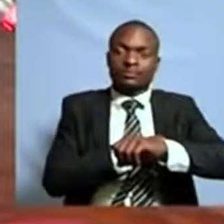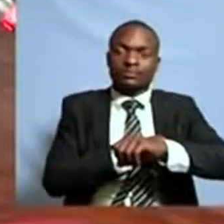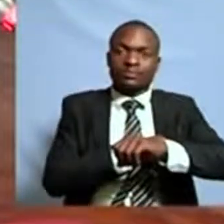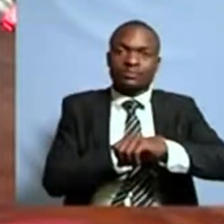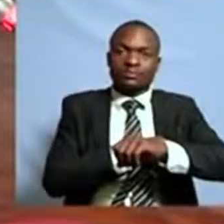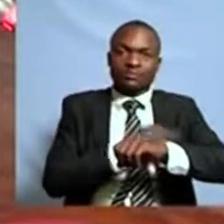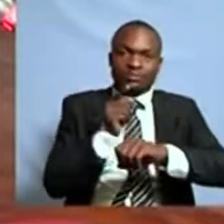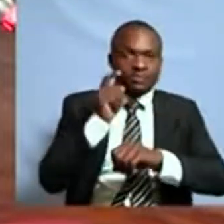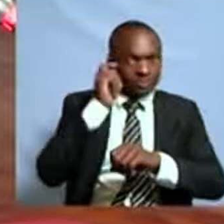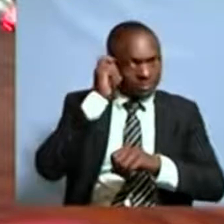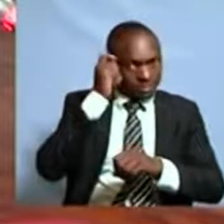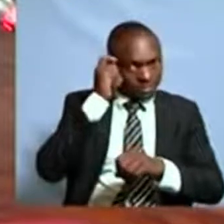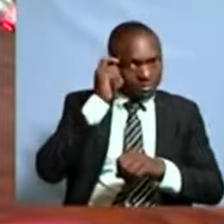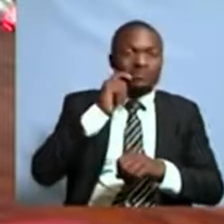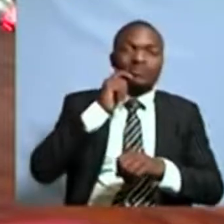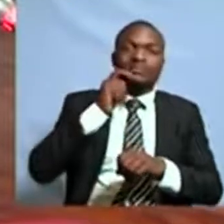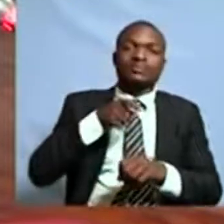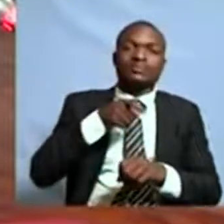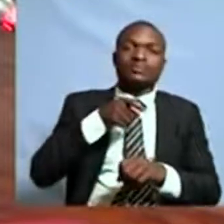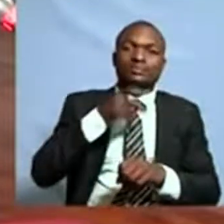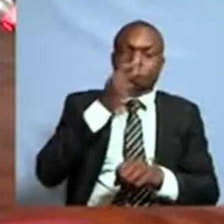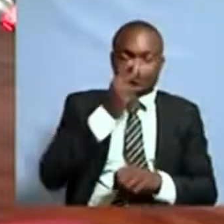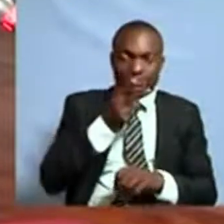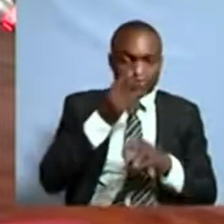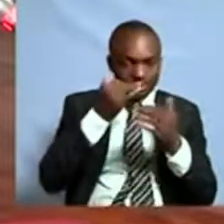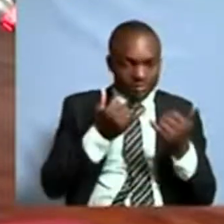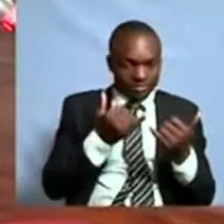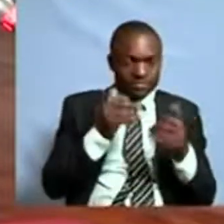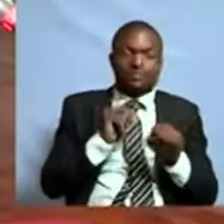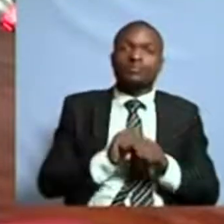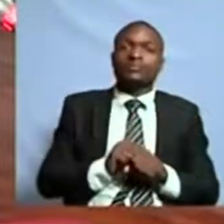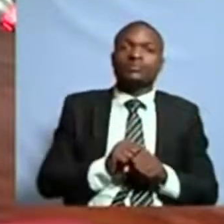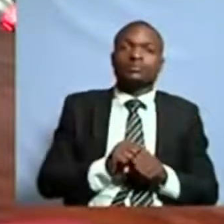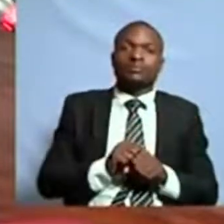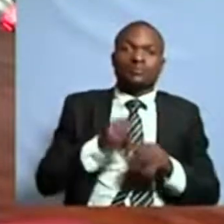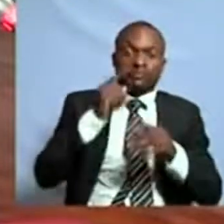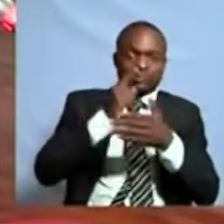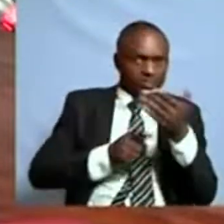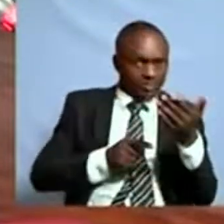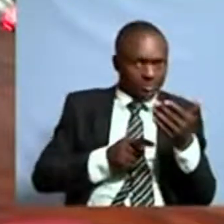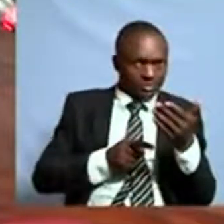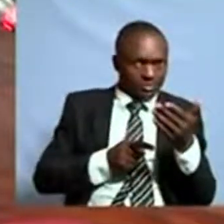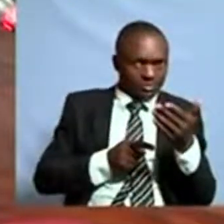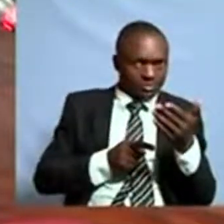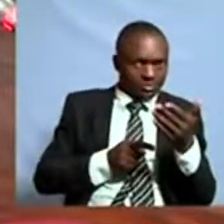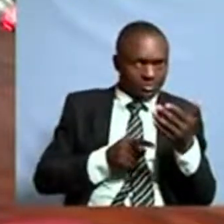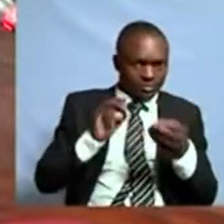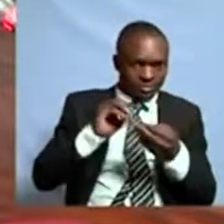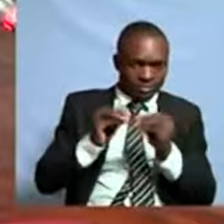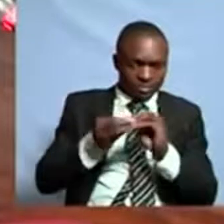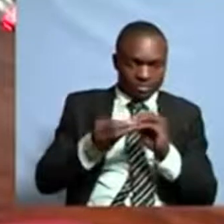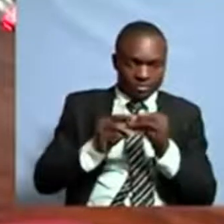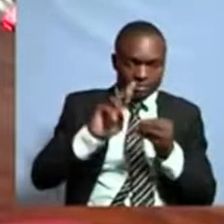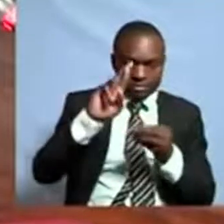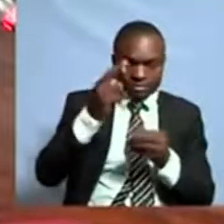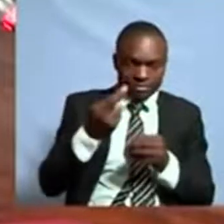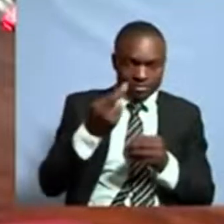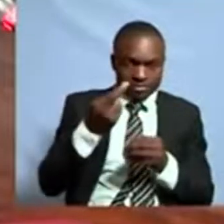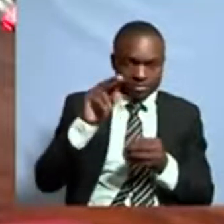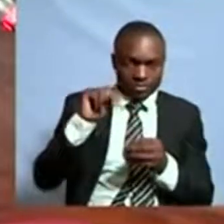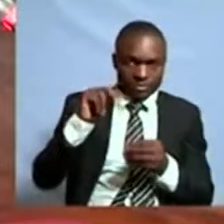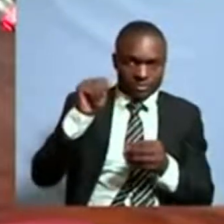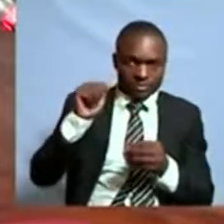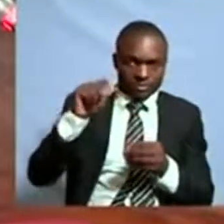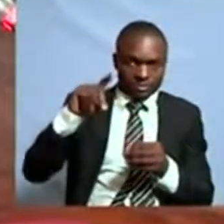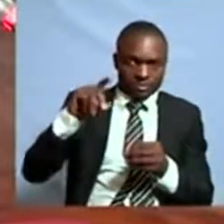So I think that is where we should now be looking at. So what is the internal rate of return for NAPSA?